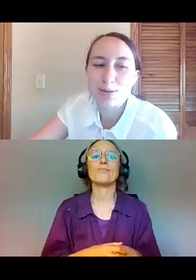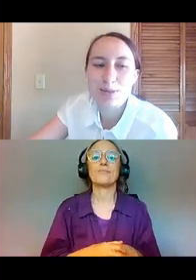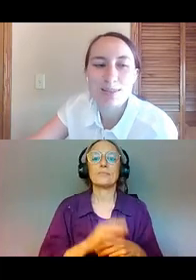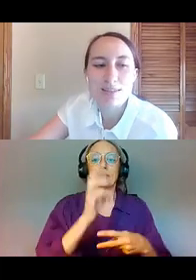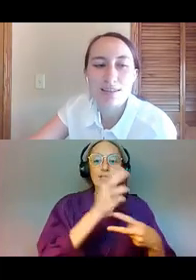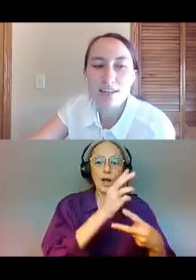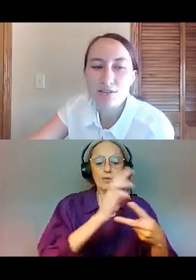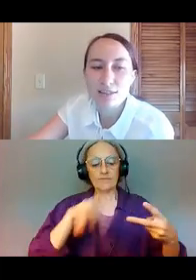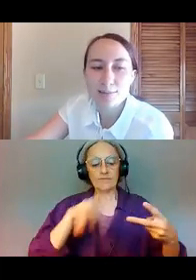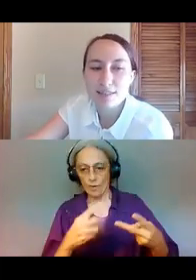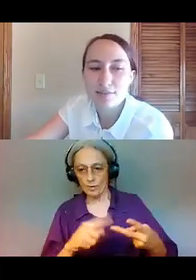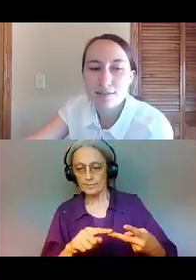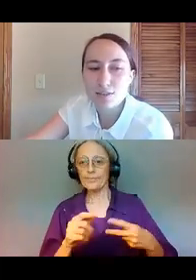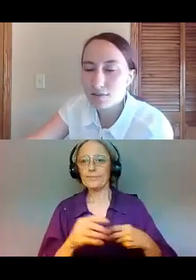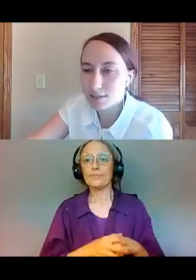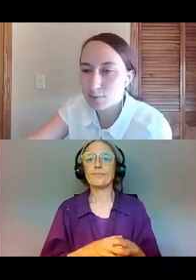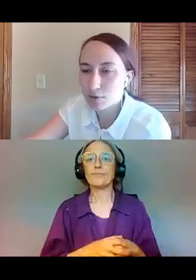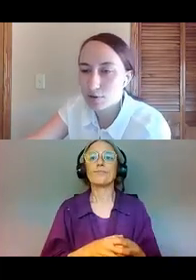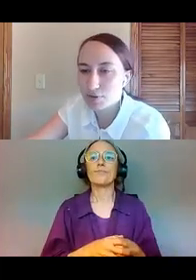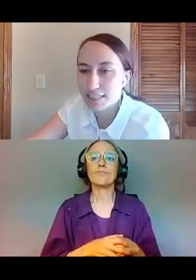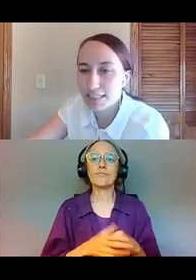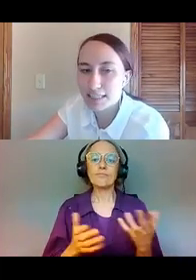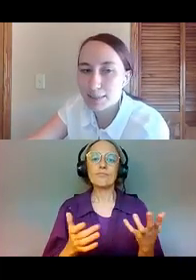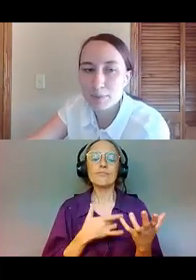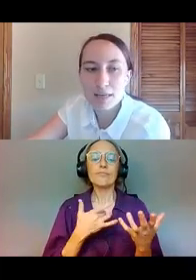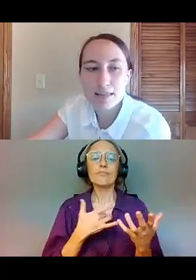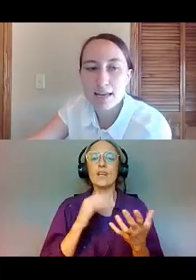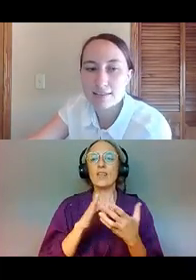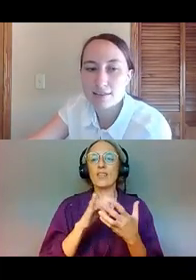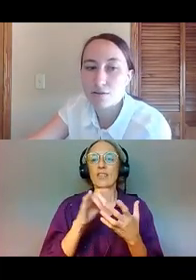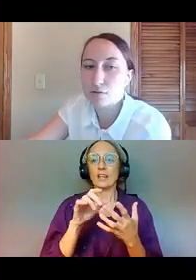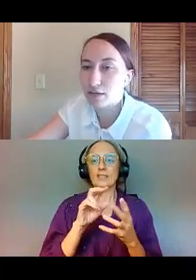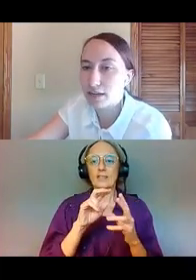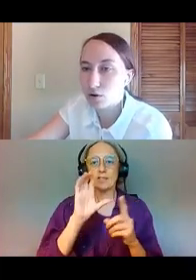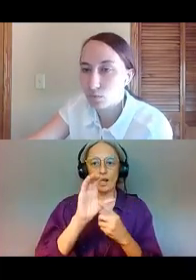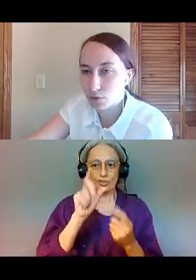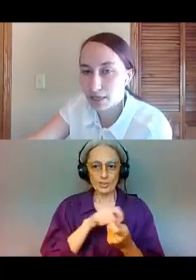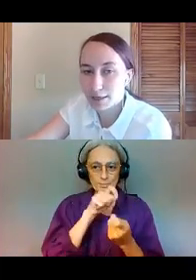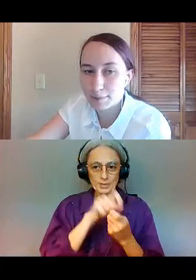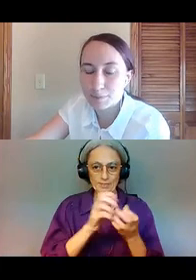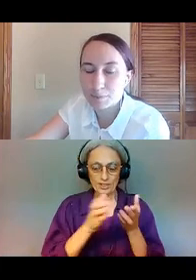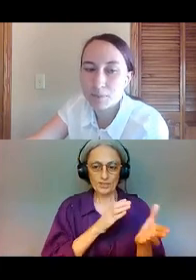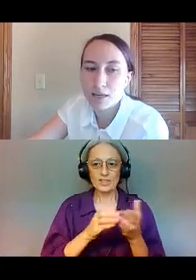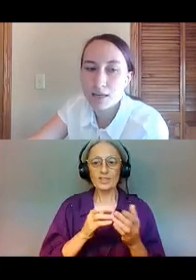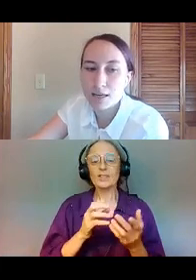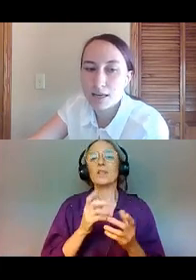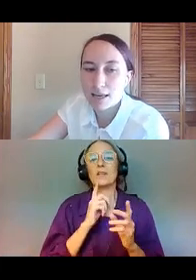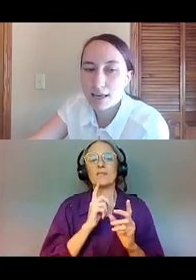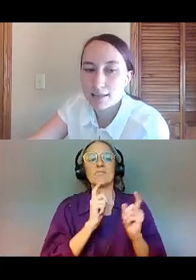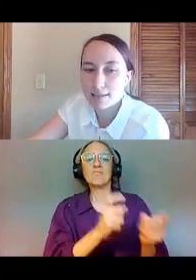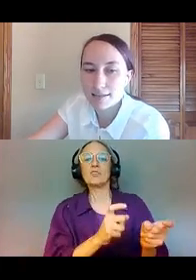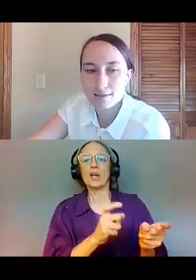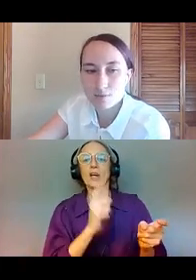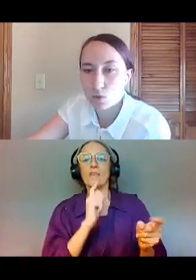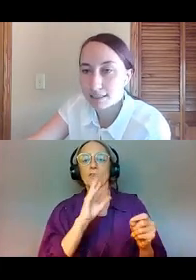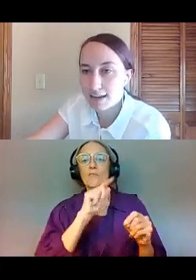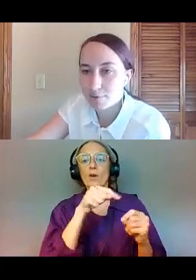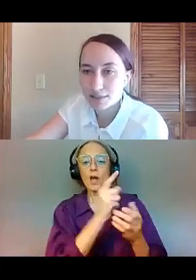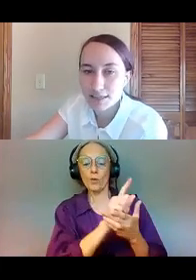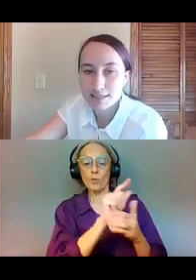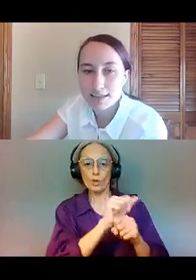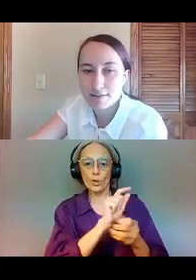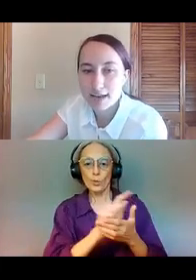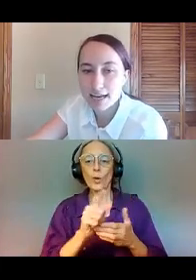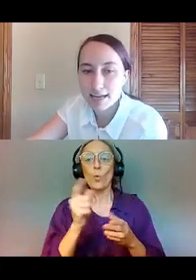going to assume this is a culturally specific services program grantee that has a 40-hour work week. And this is one